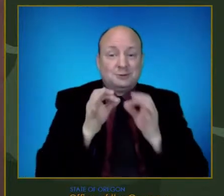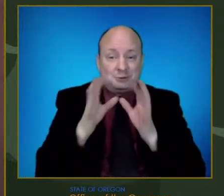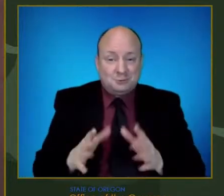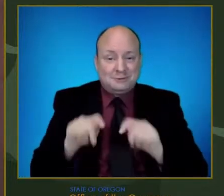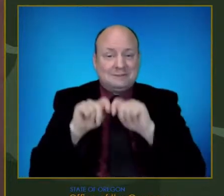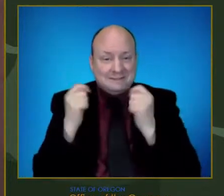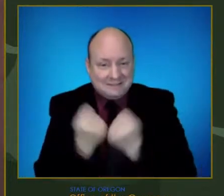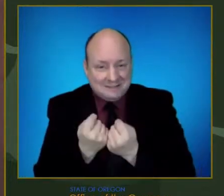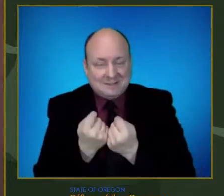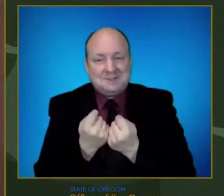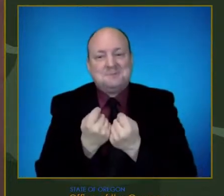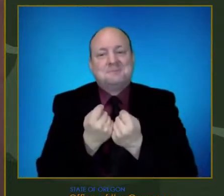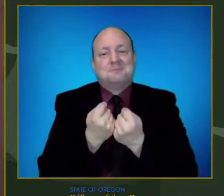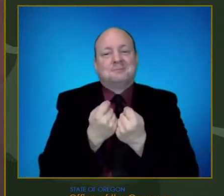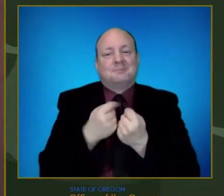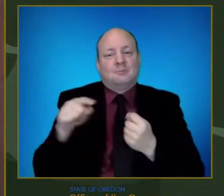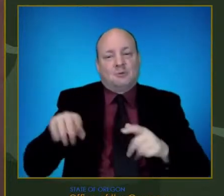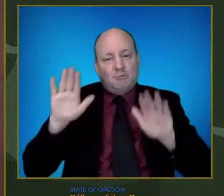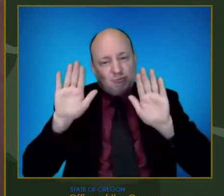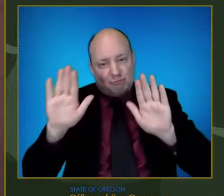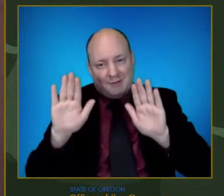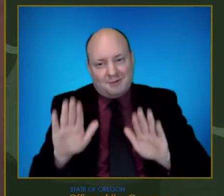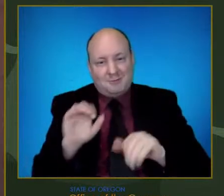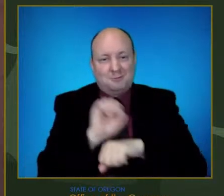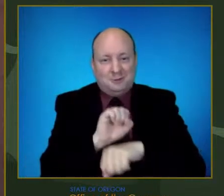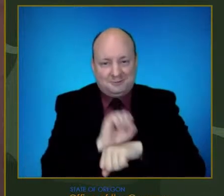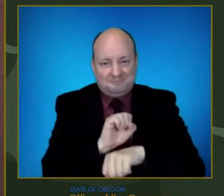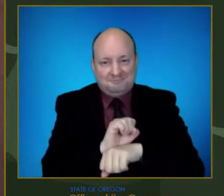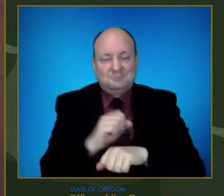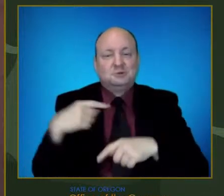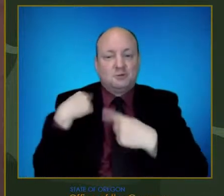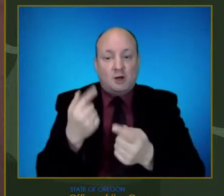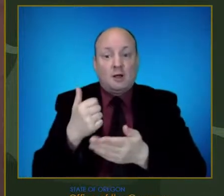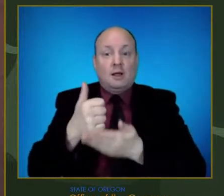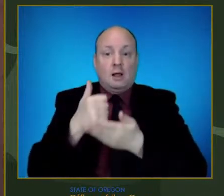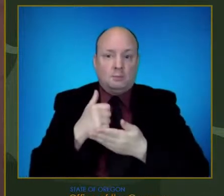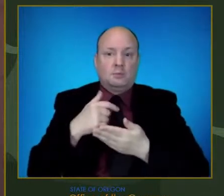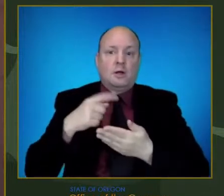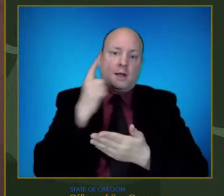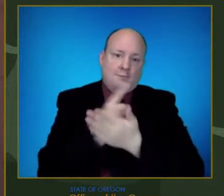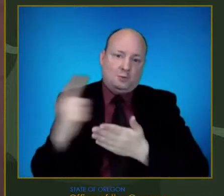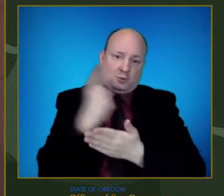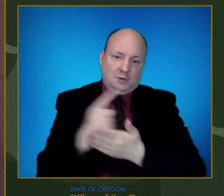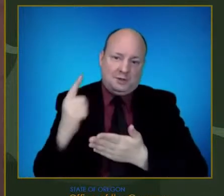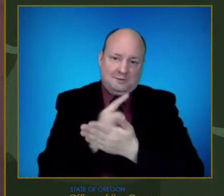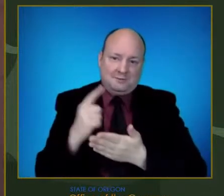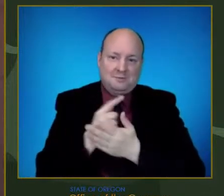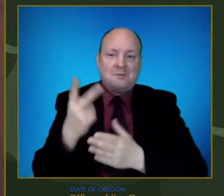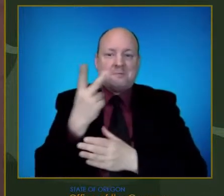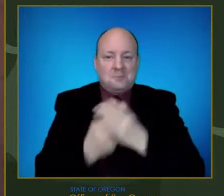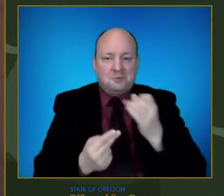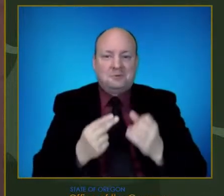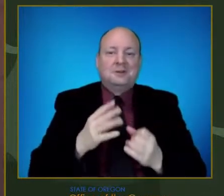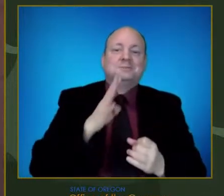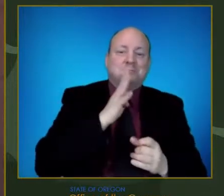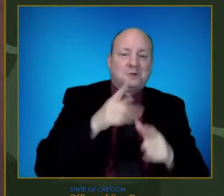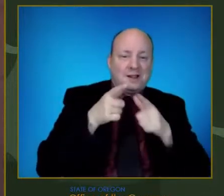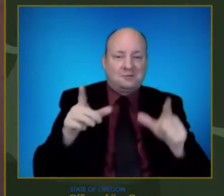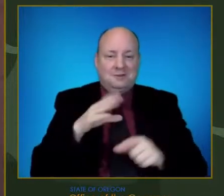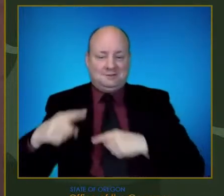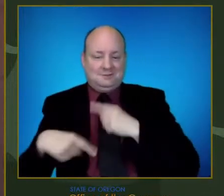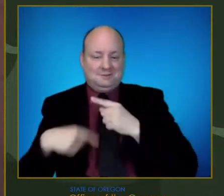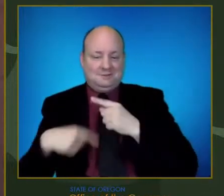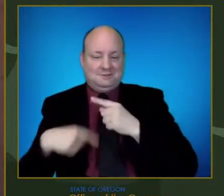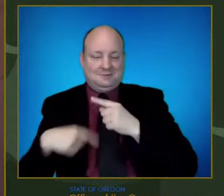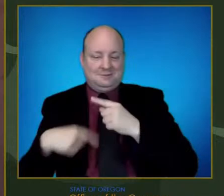just done an outstanding job helping us every week with both language and sign language interpretation.